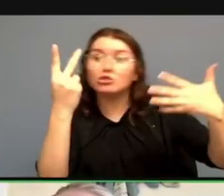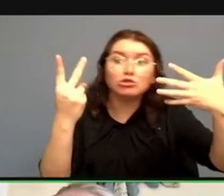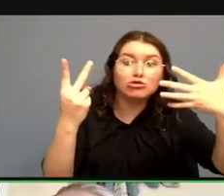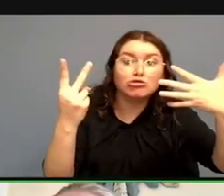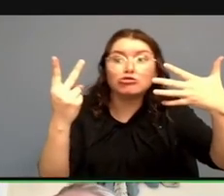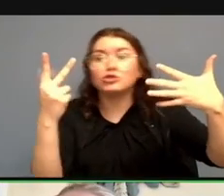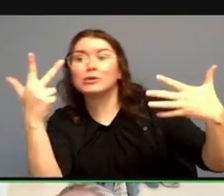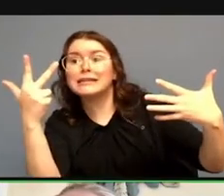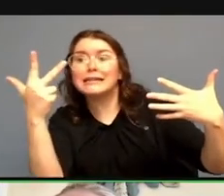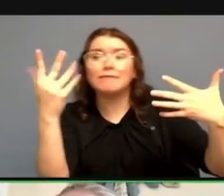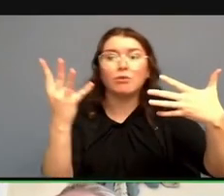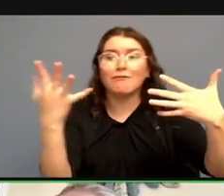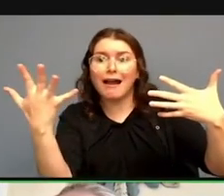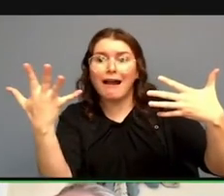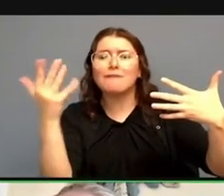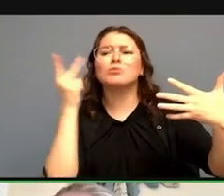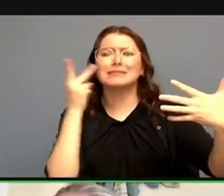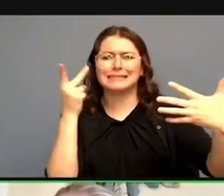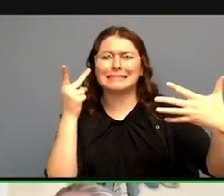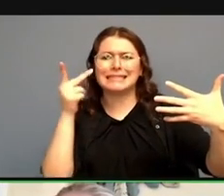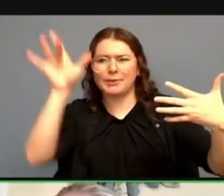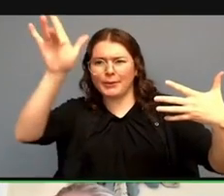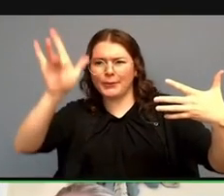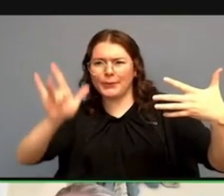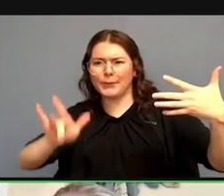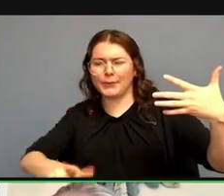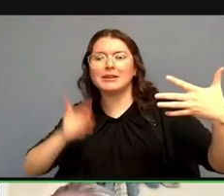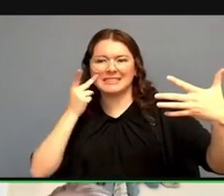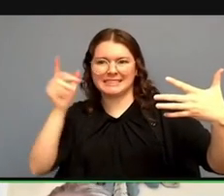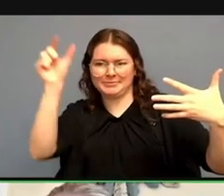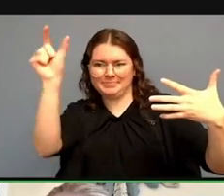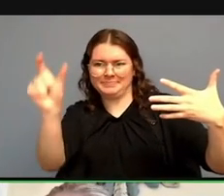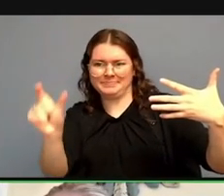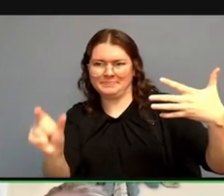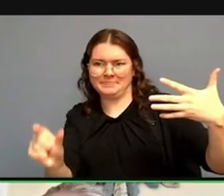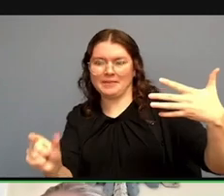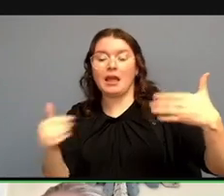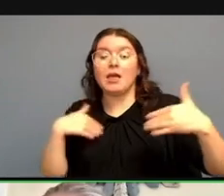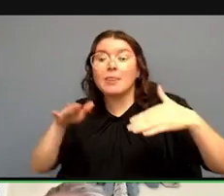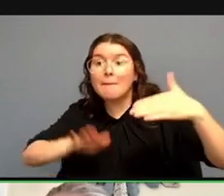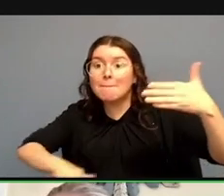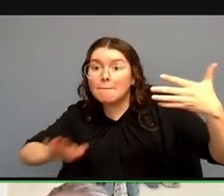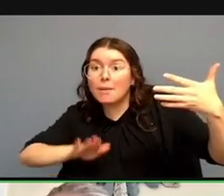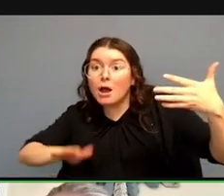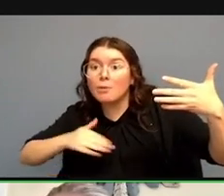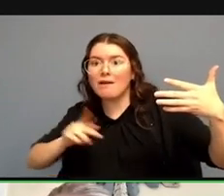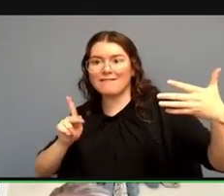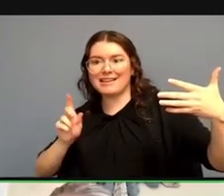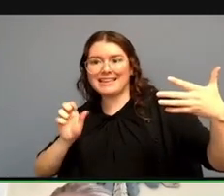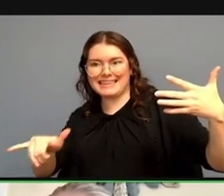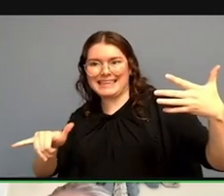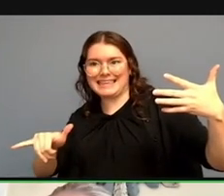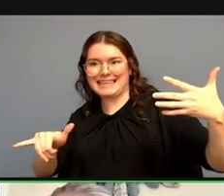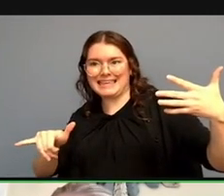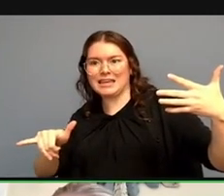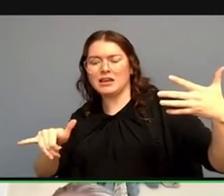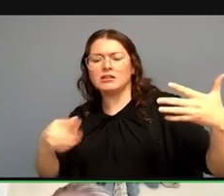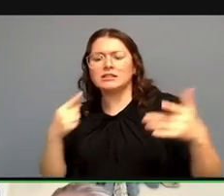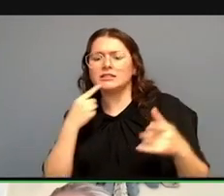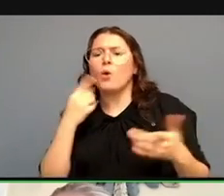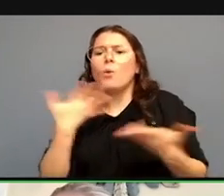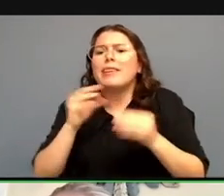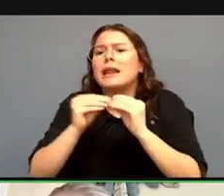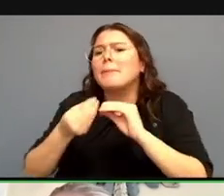number 5. And at the bottom, there will be kind of a key that defines what each of those numbers mean. And